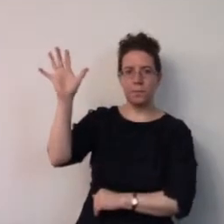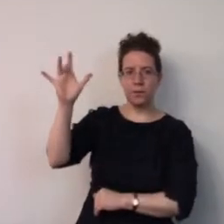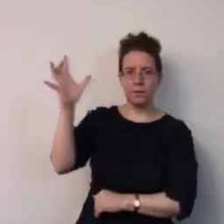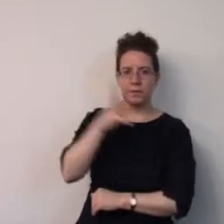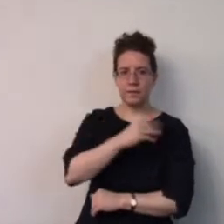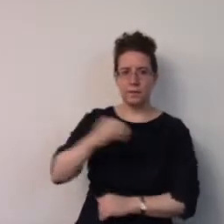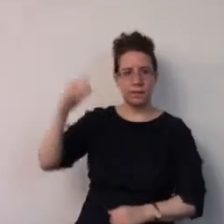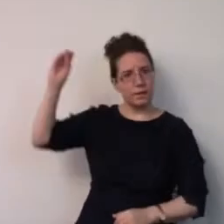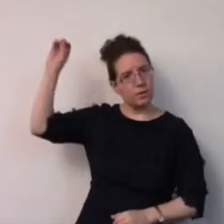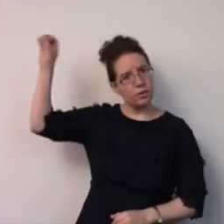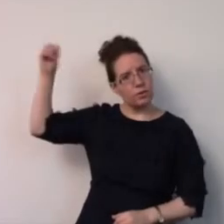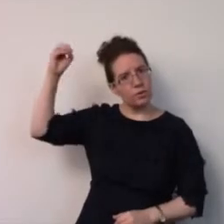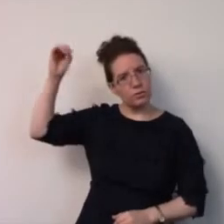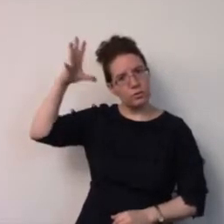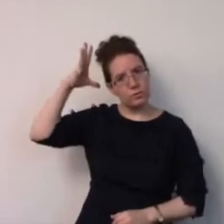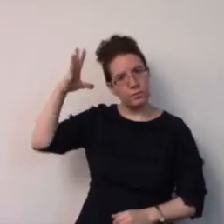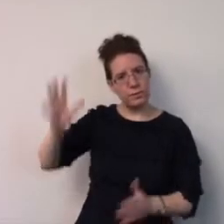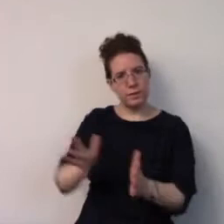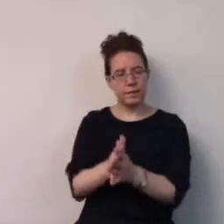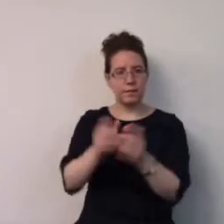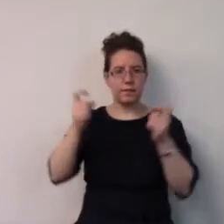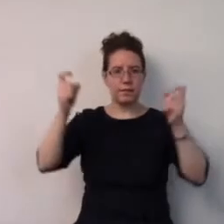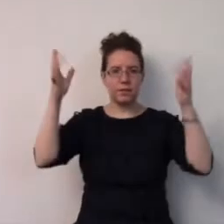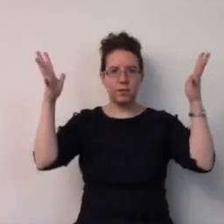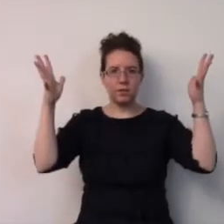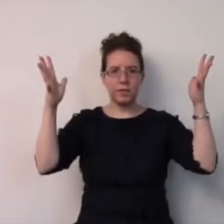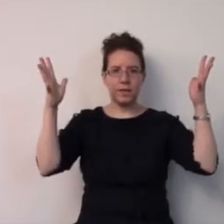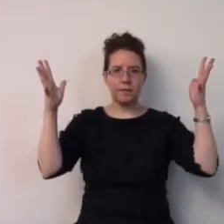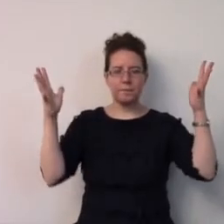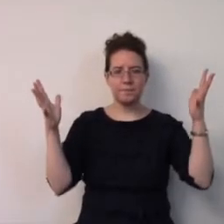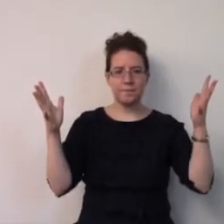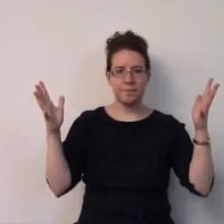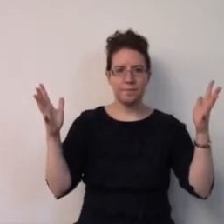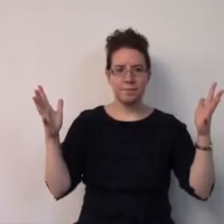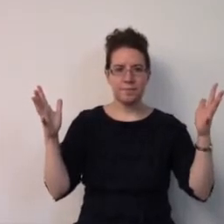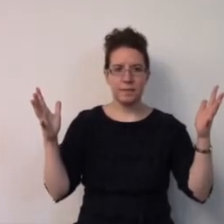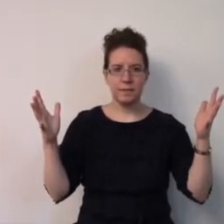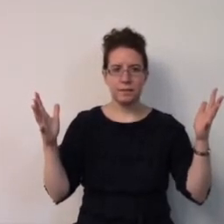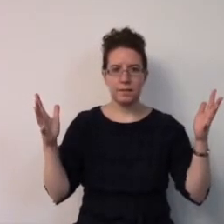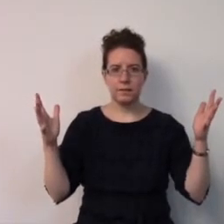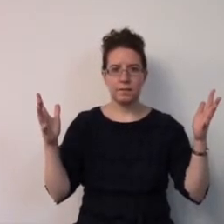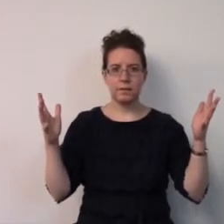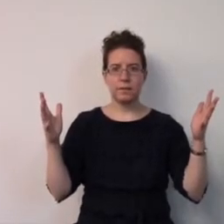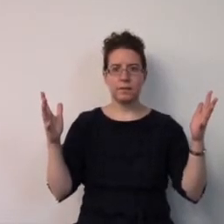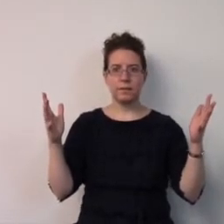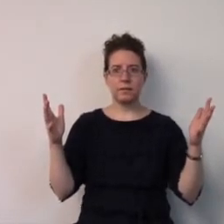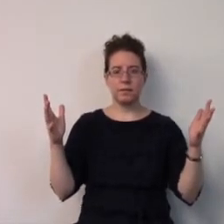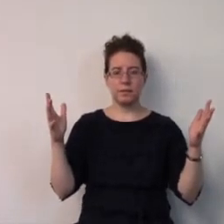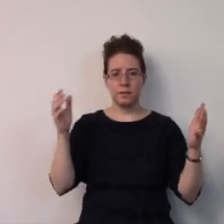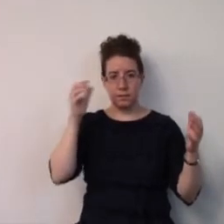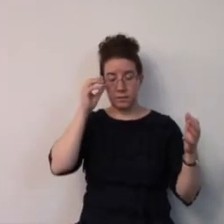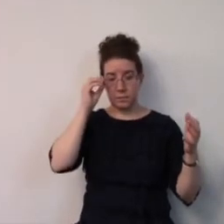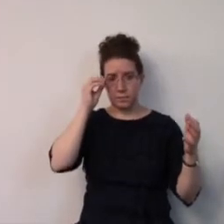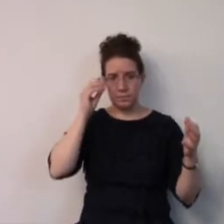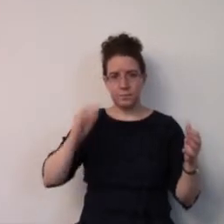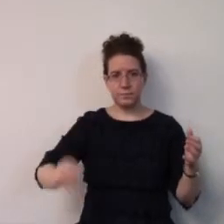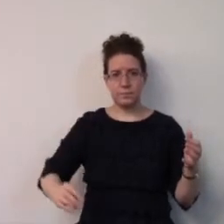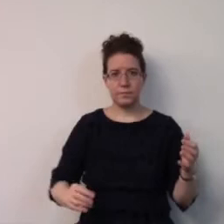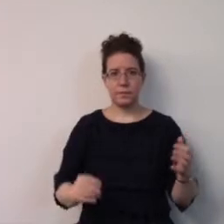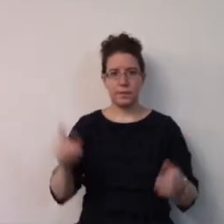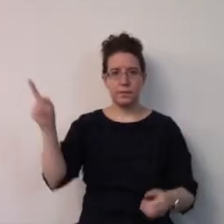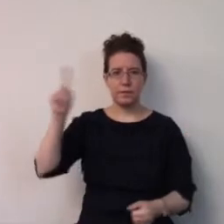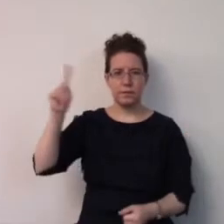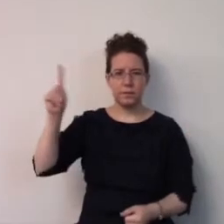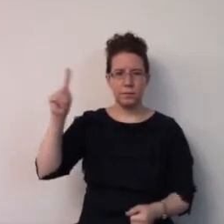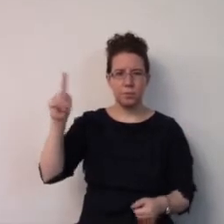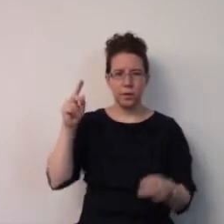going to be Captain Obvious. Someone is watching you. That's the title of this message today. All right. Come on.